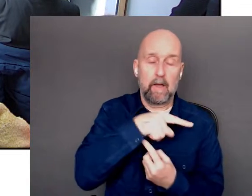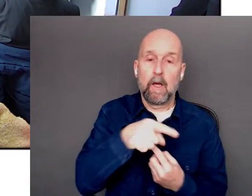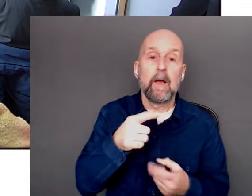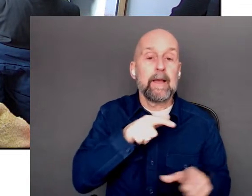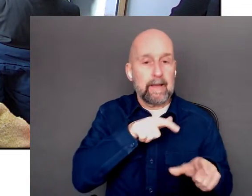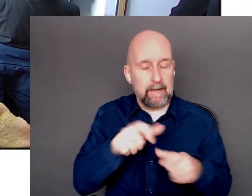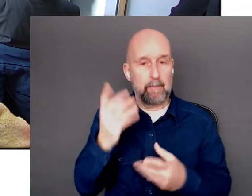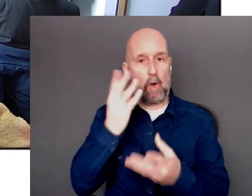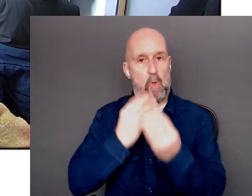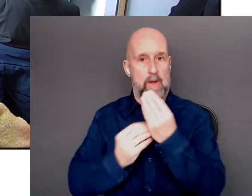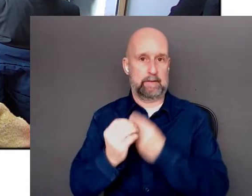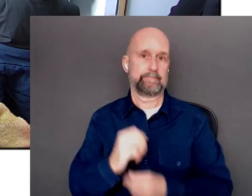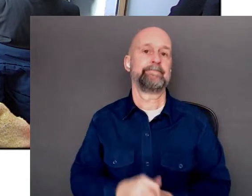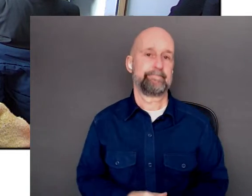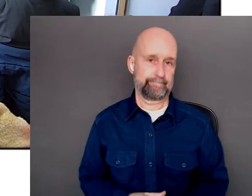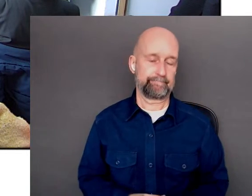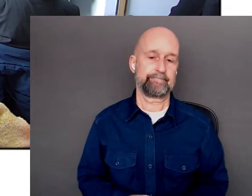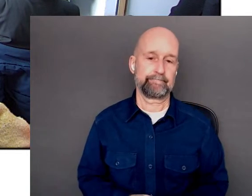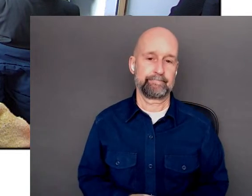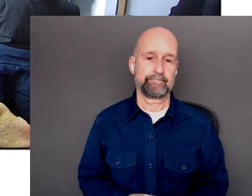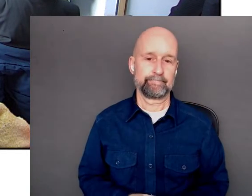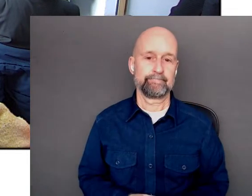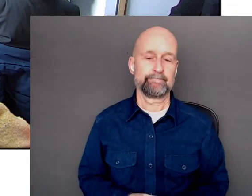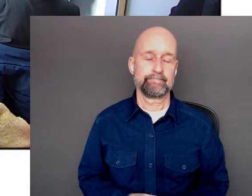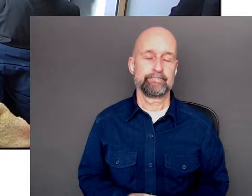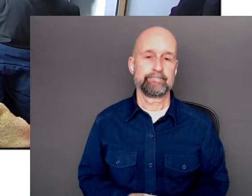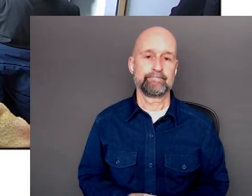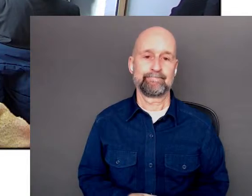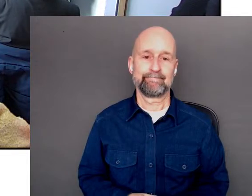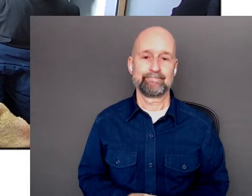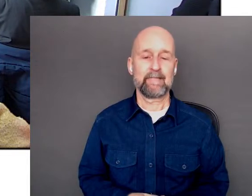can, and be curious.